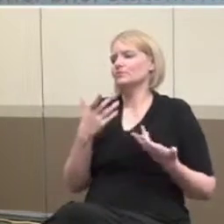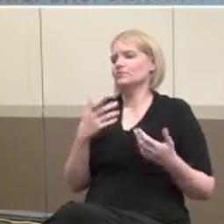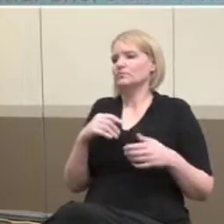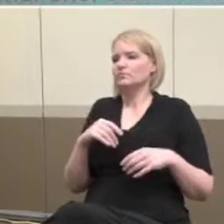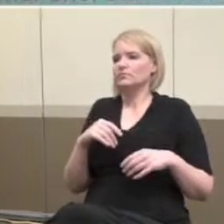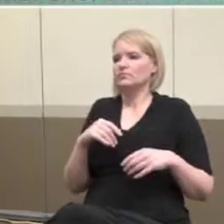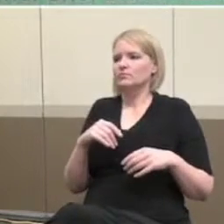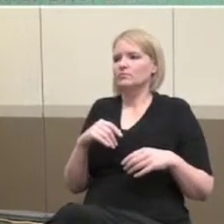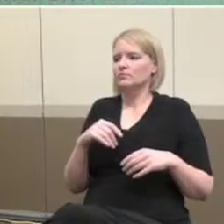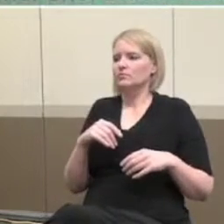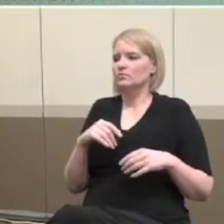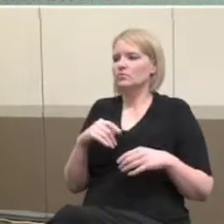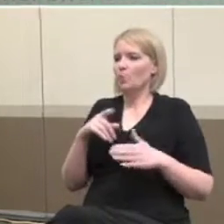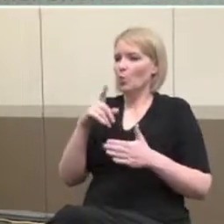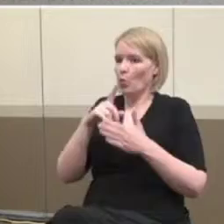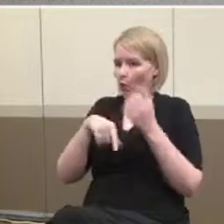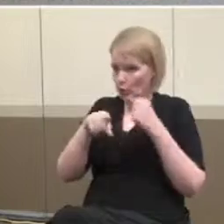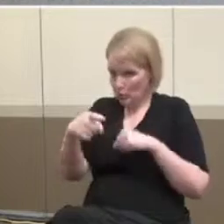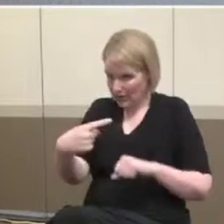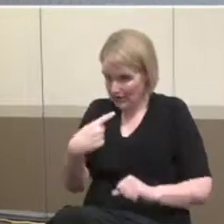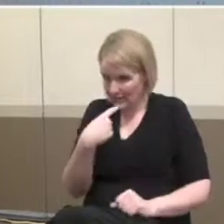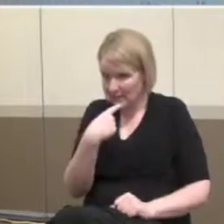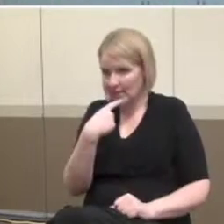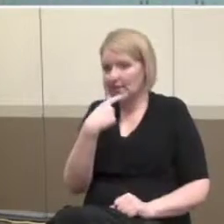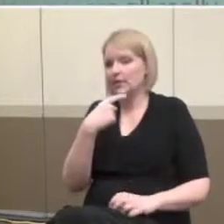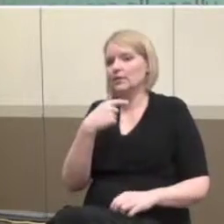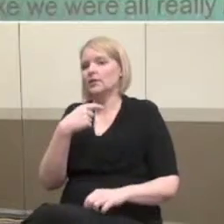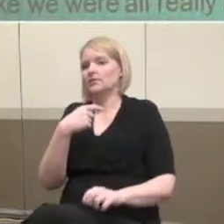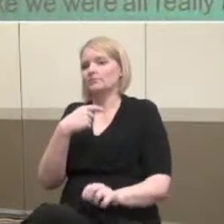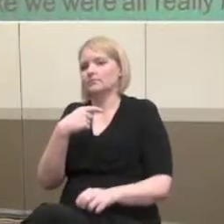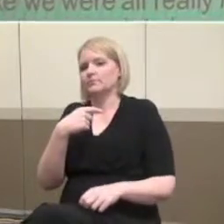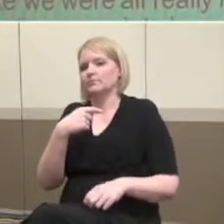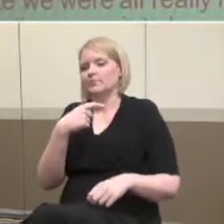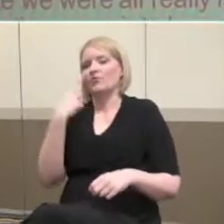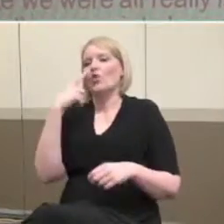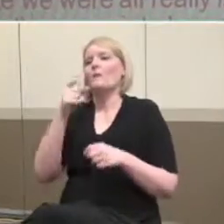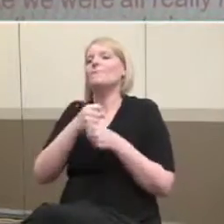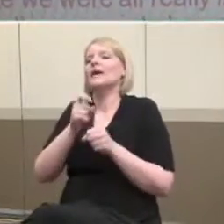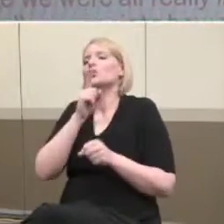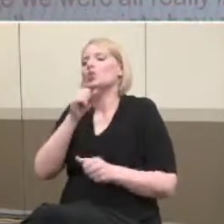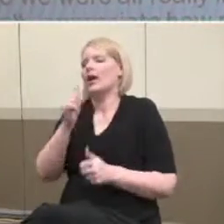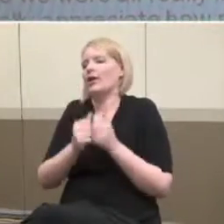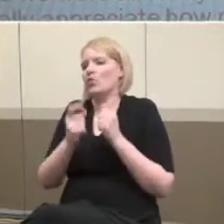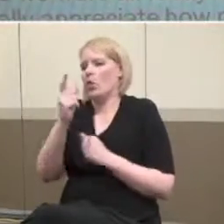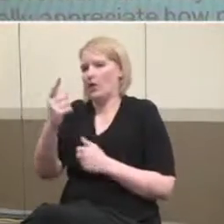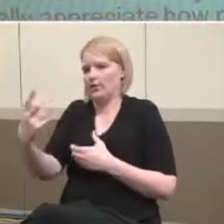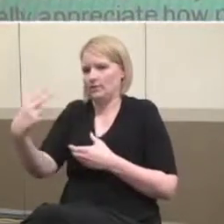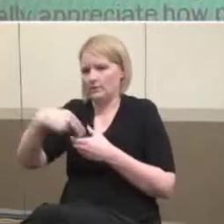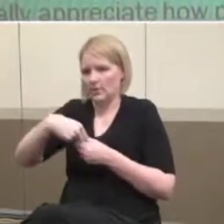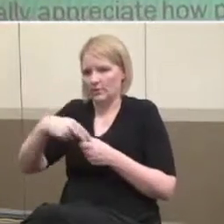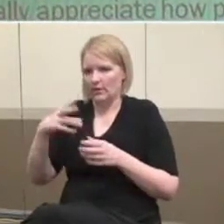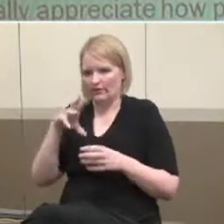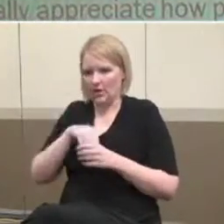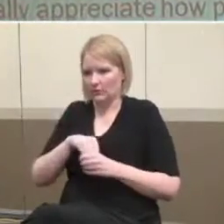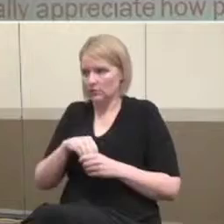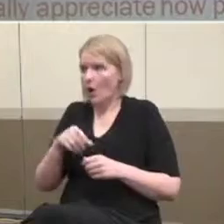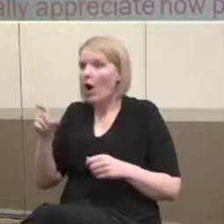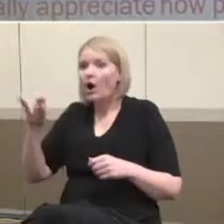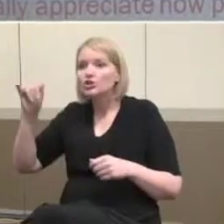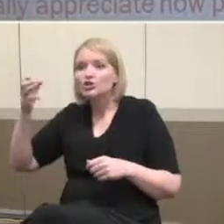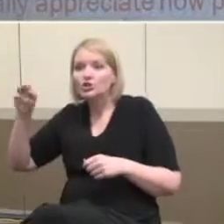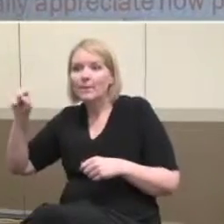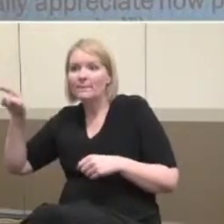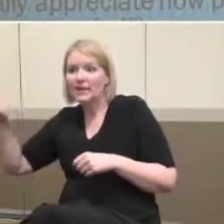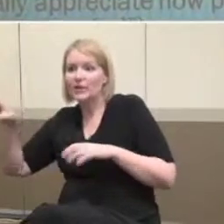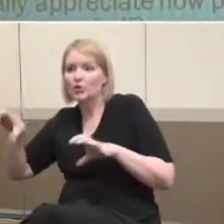of what you say to make sure that everyone feels like they are contributing. Did you notice how